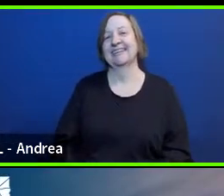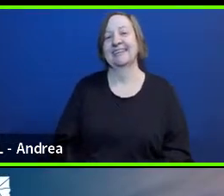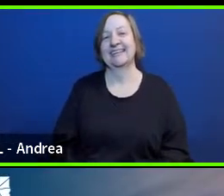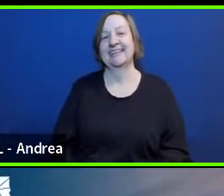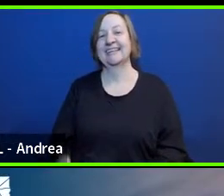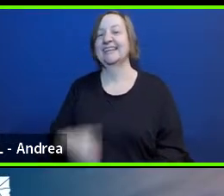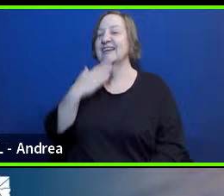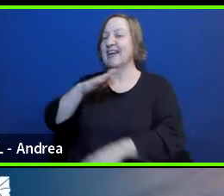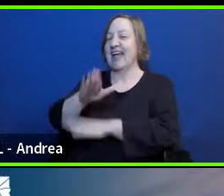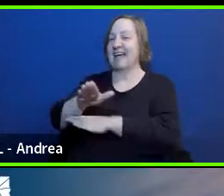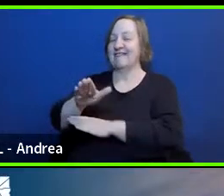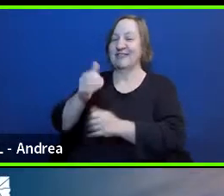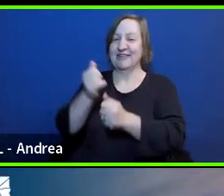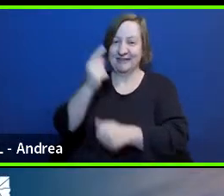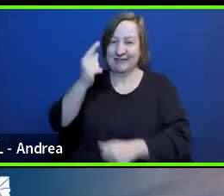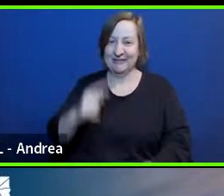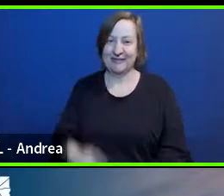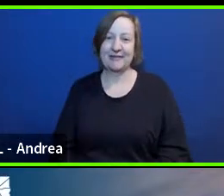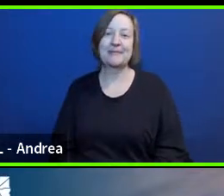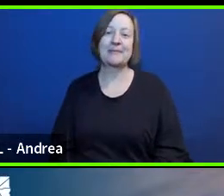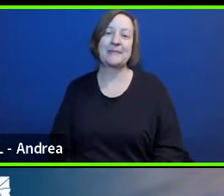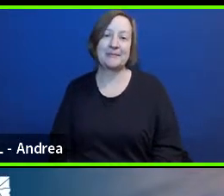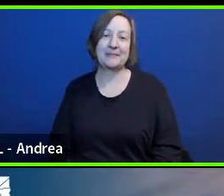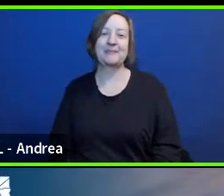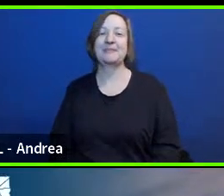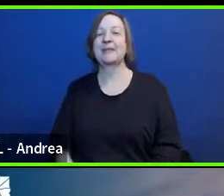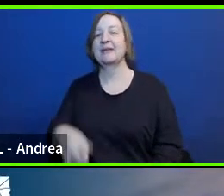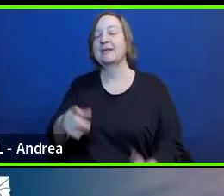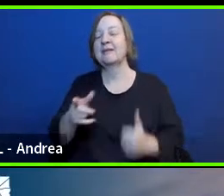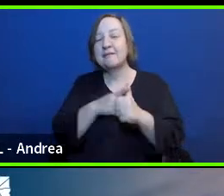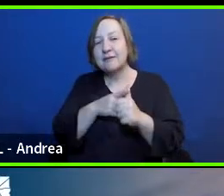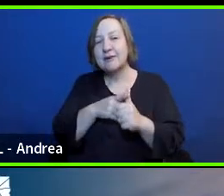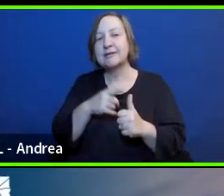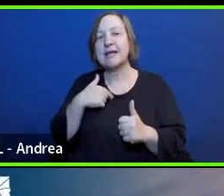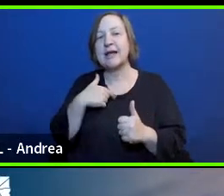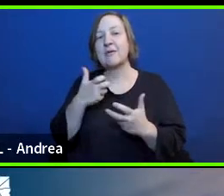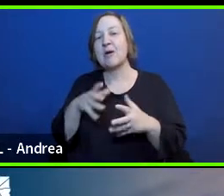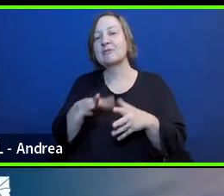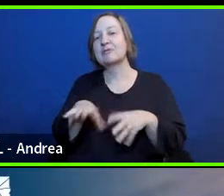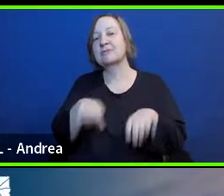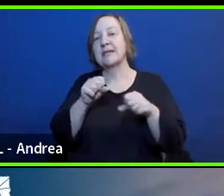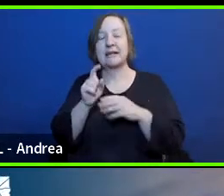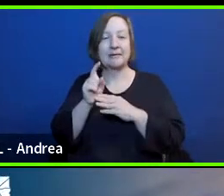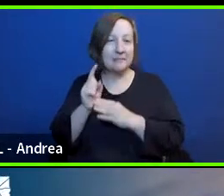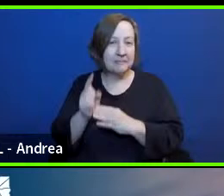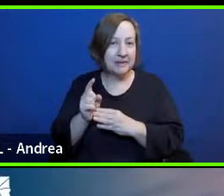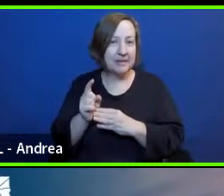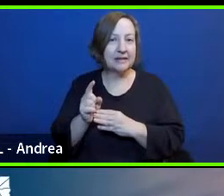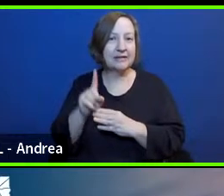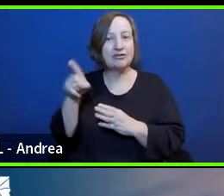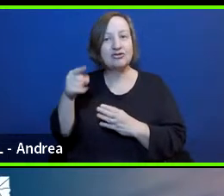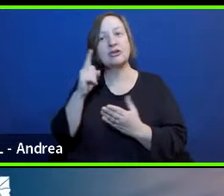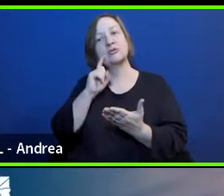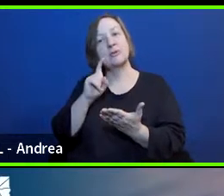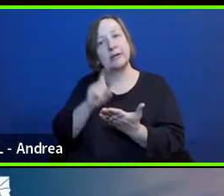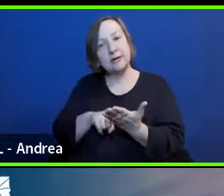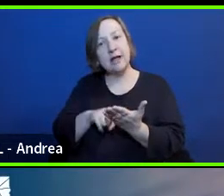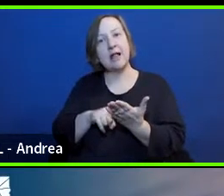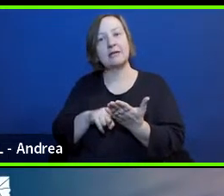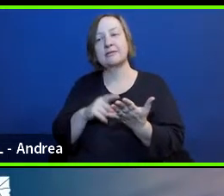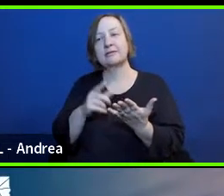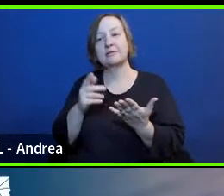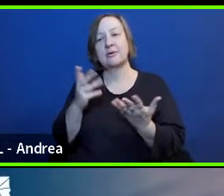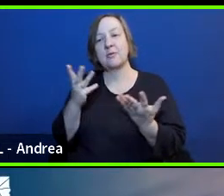well, good afternoon, everybody. First off, I'd like to take a minute just to acknowledge what